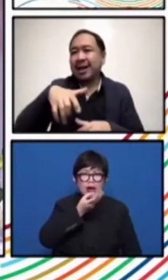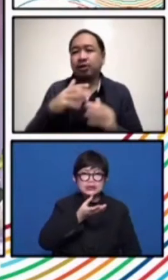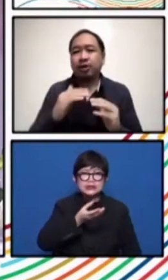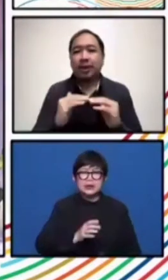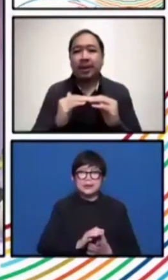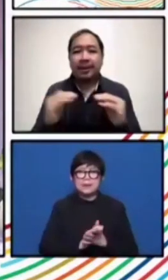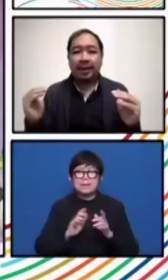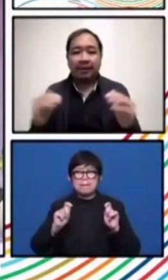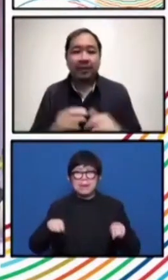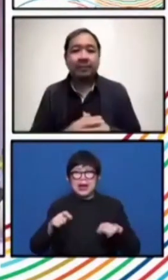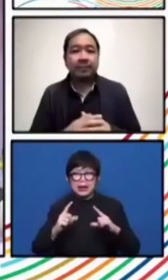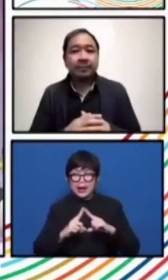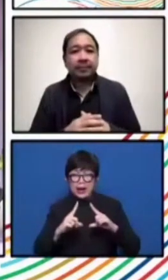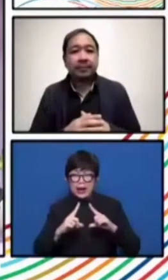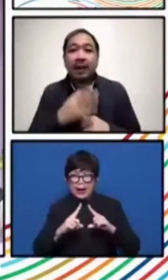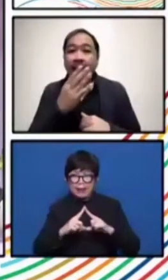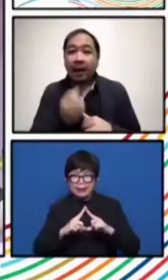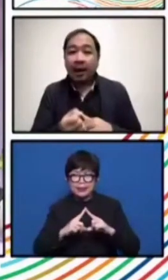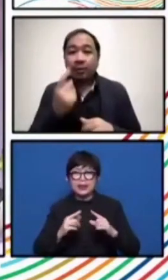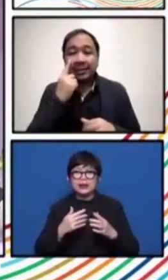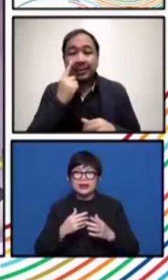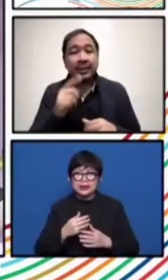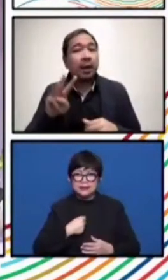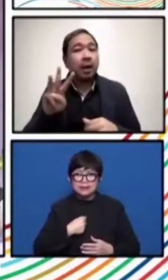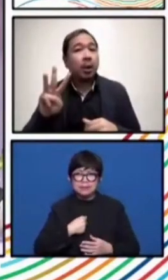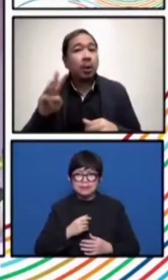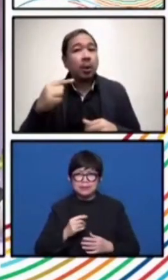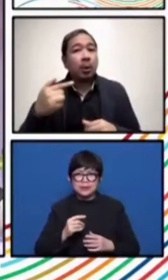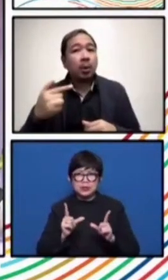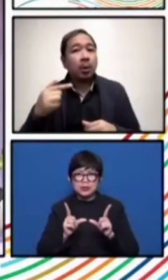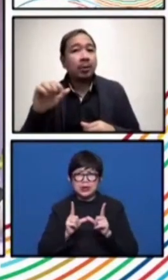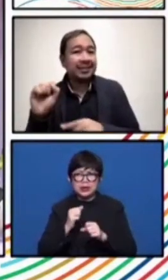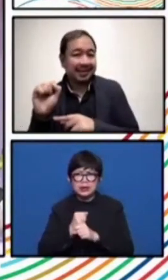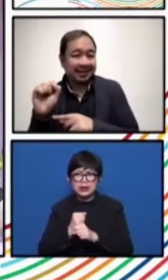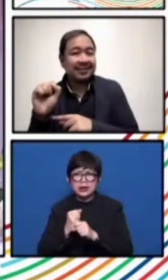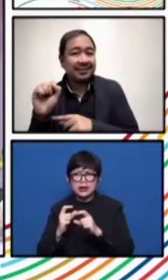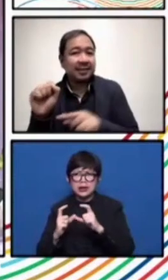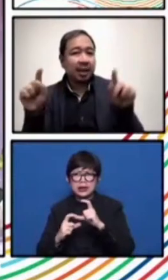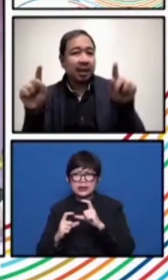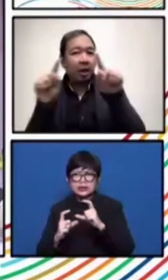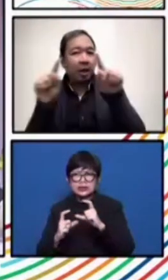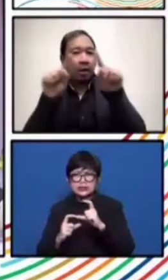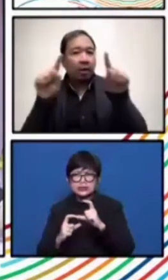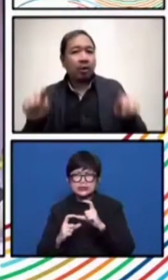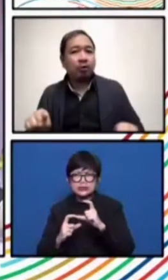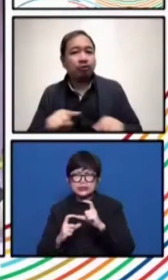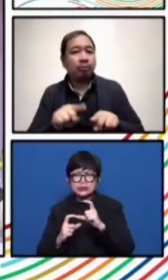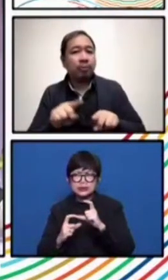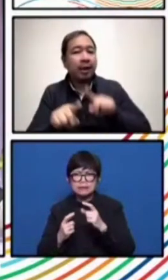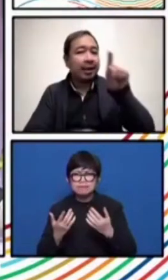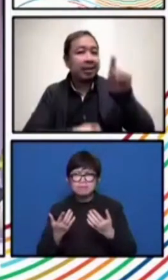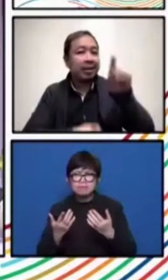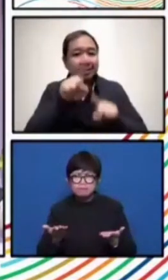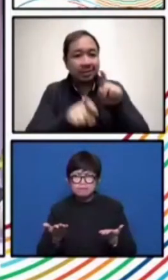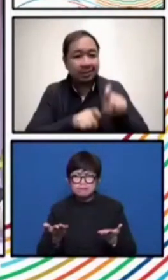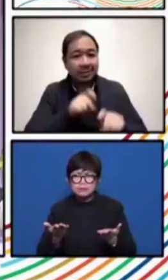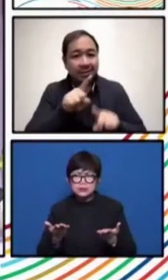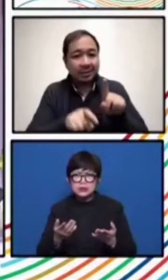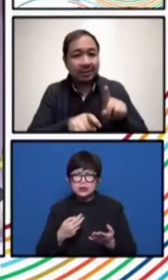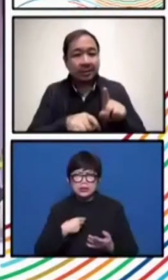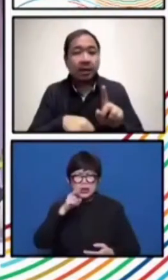are referred to wgss or the Washington groups short said questions and sixth and technical assistance